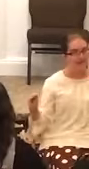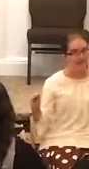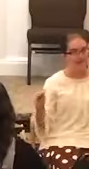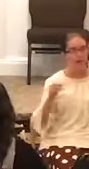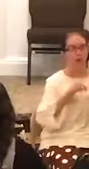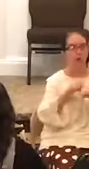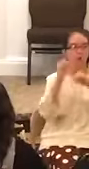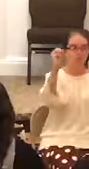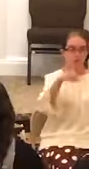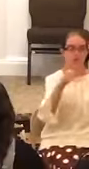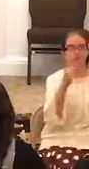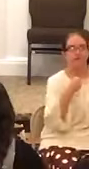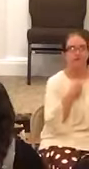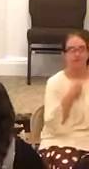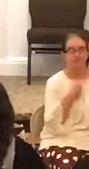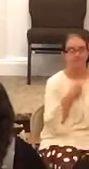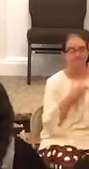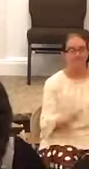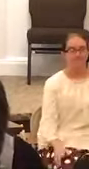me.